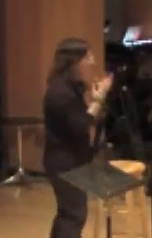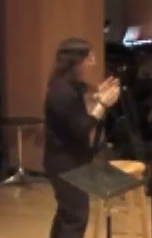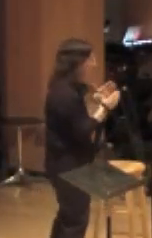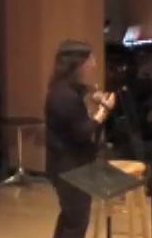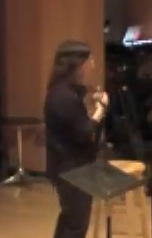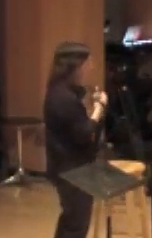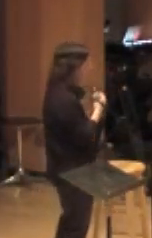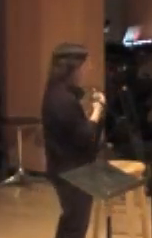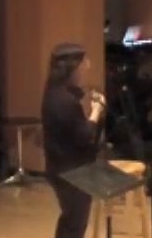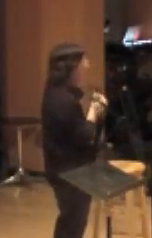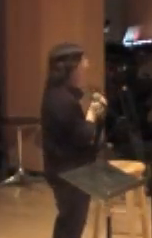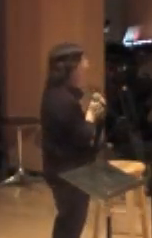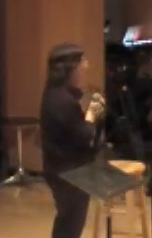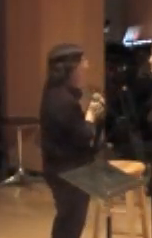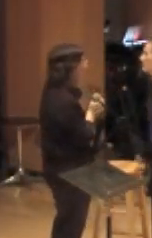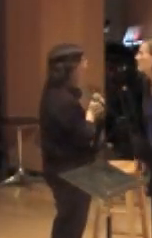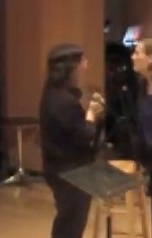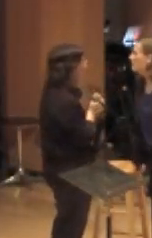e